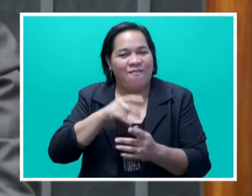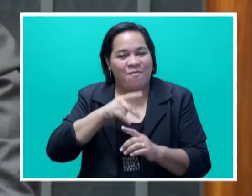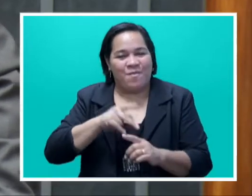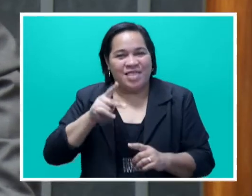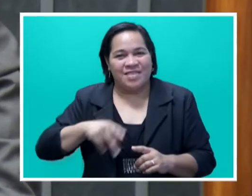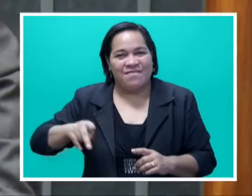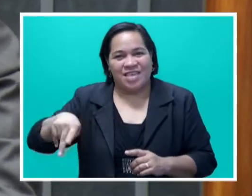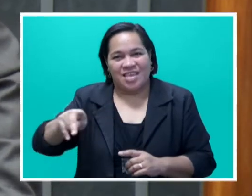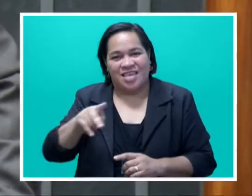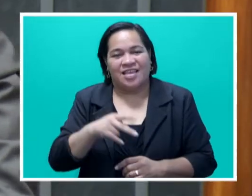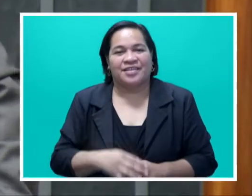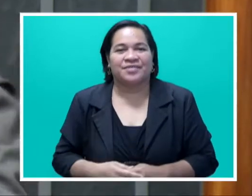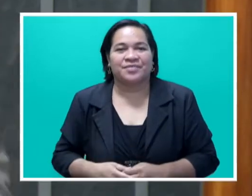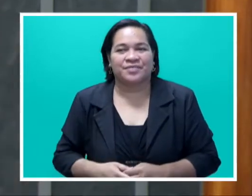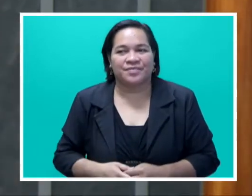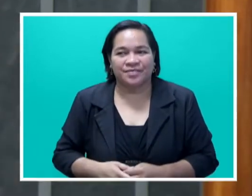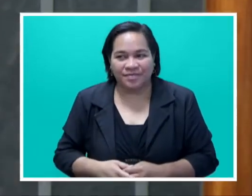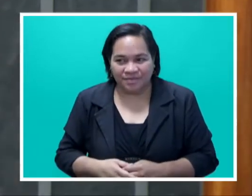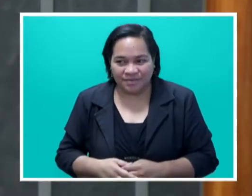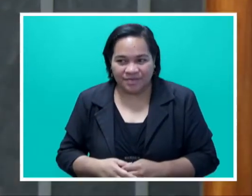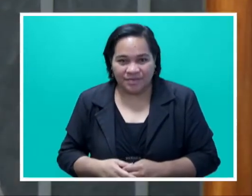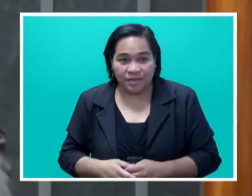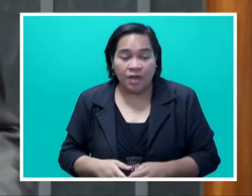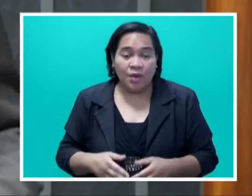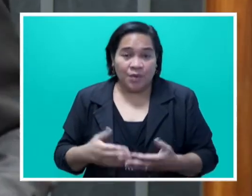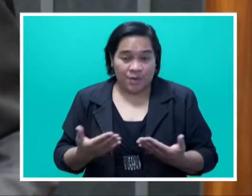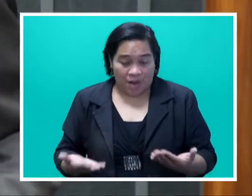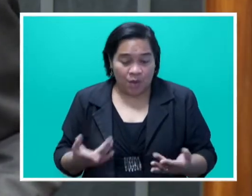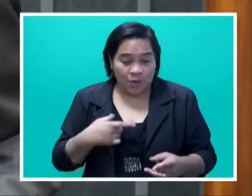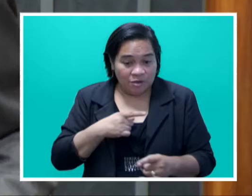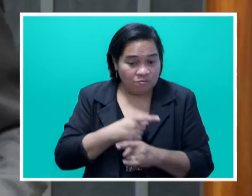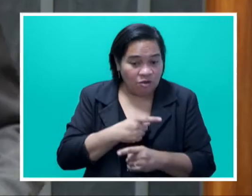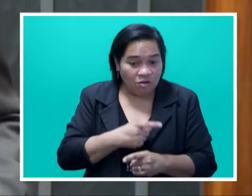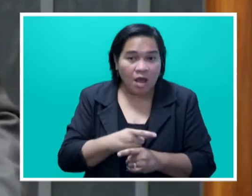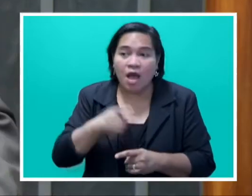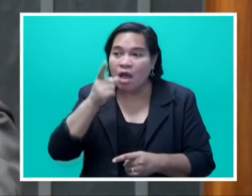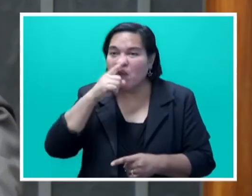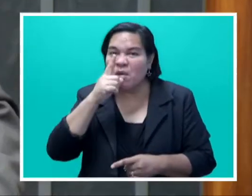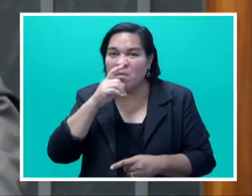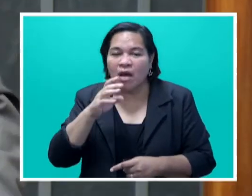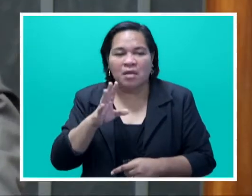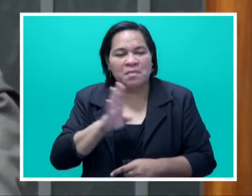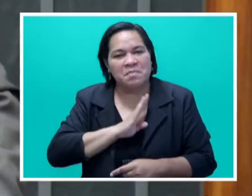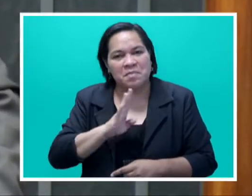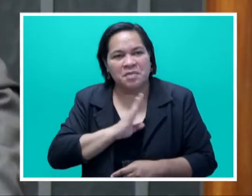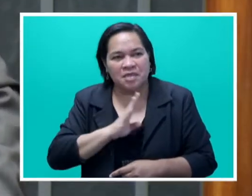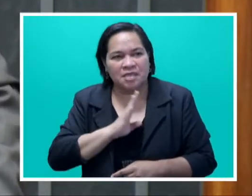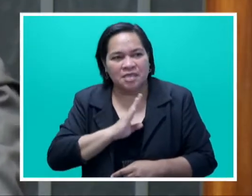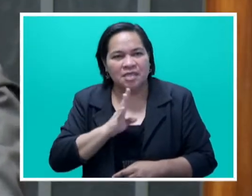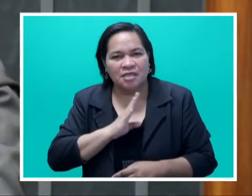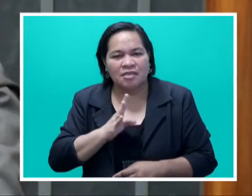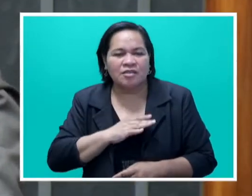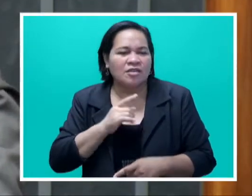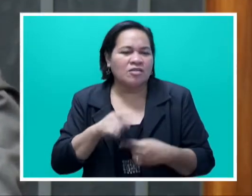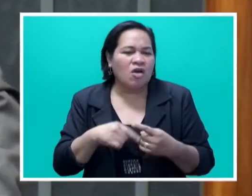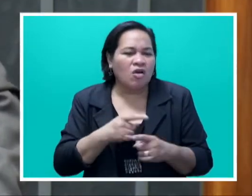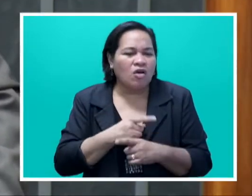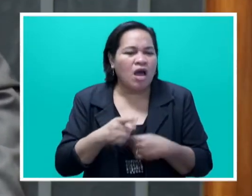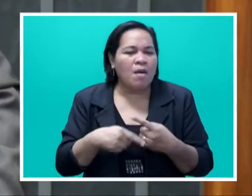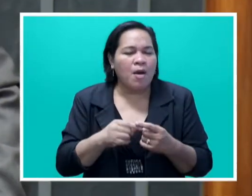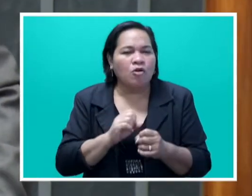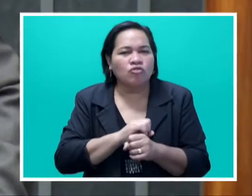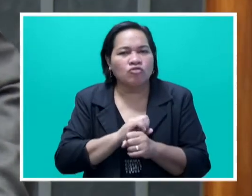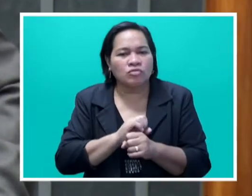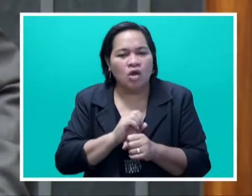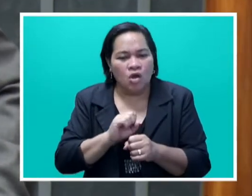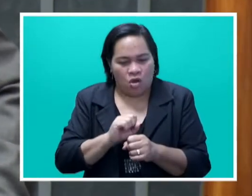Speaker, as we speak, commentators are busy making sense of COP26 and its impact on climate